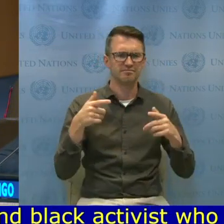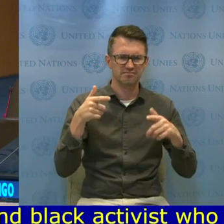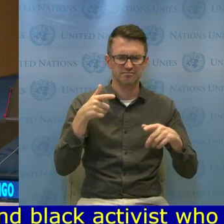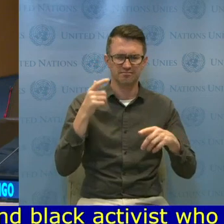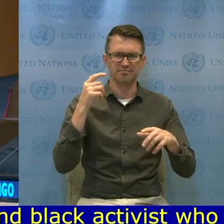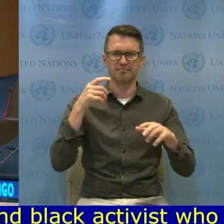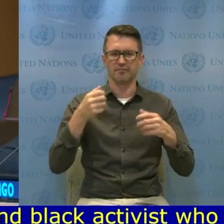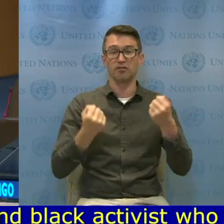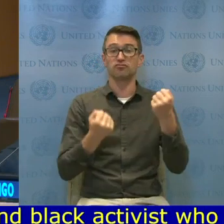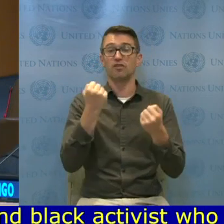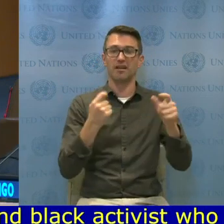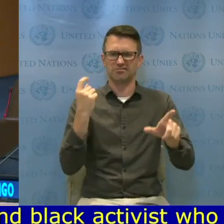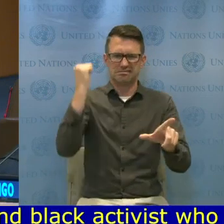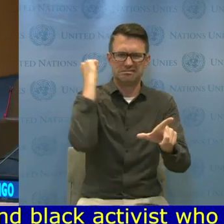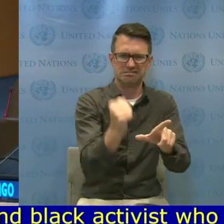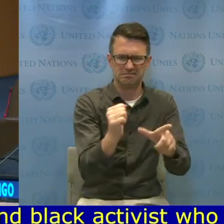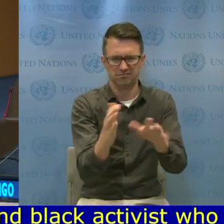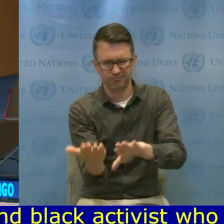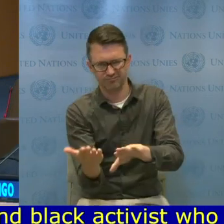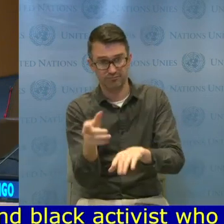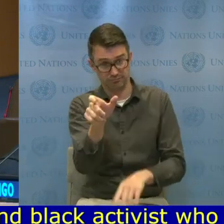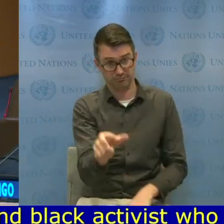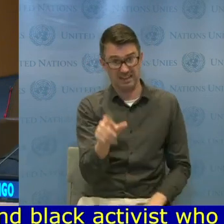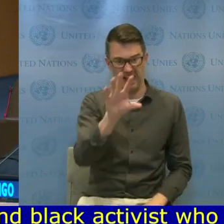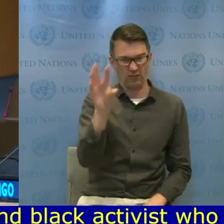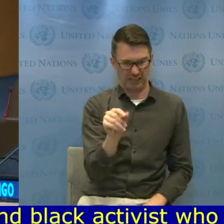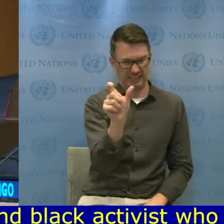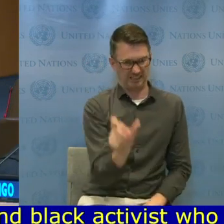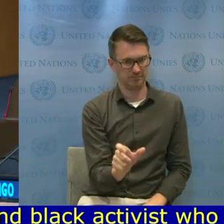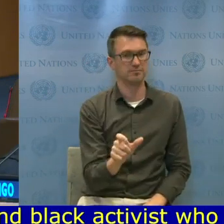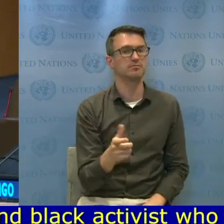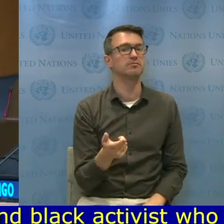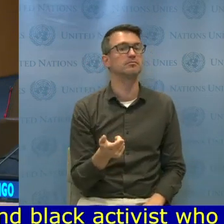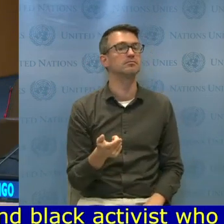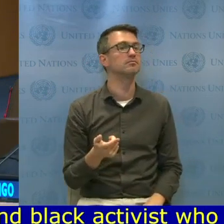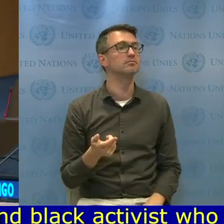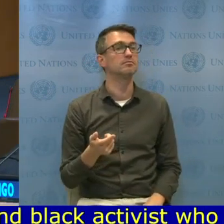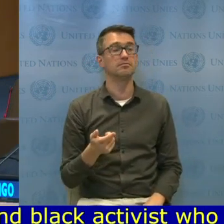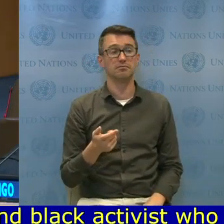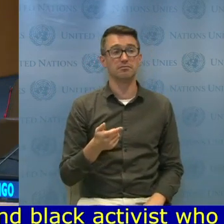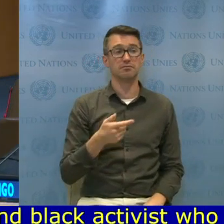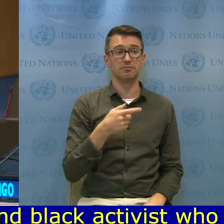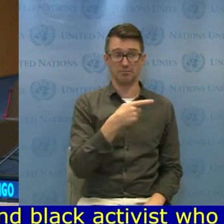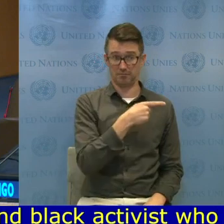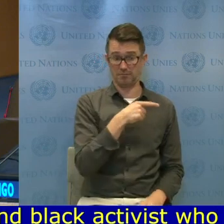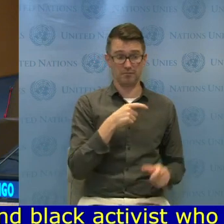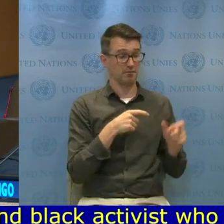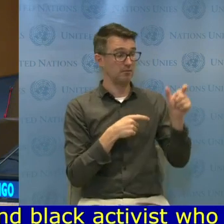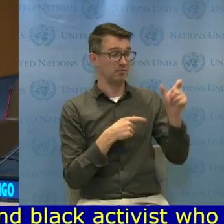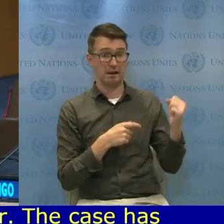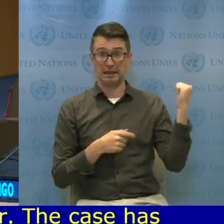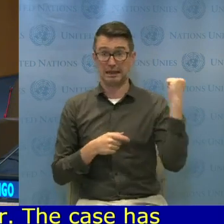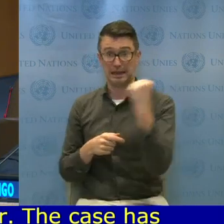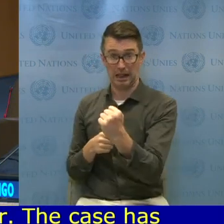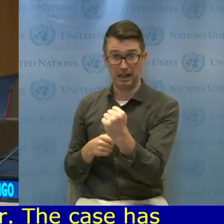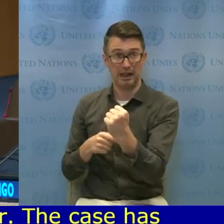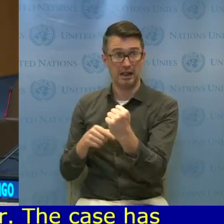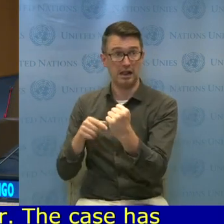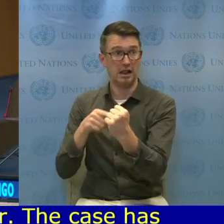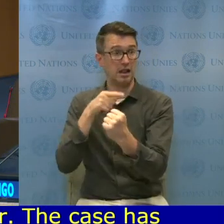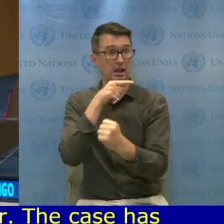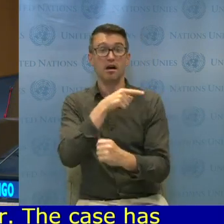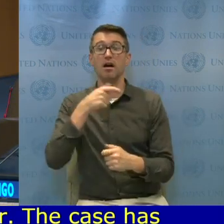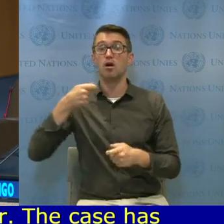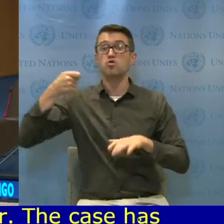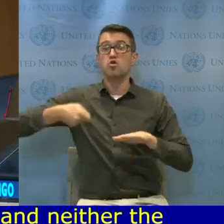or clarified, and neither the people who planned it was convicted for those crimes. Having said that, it's in order to